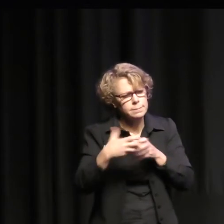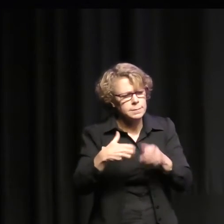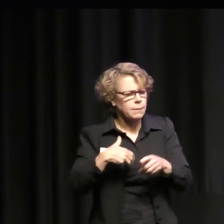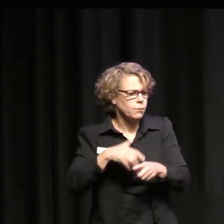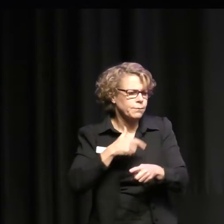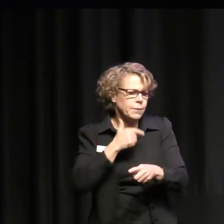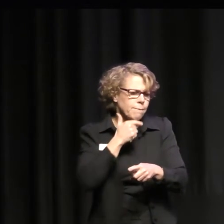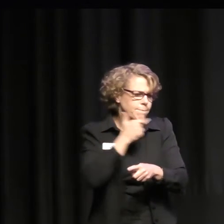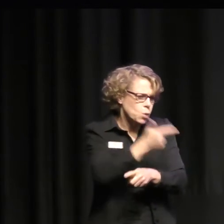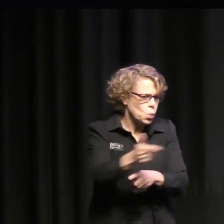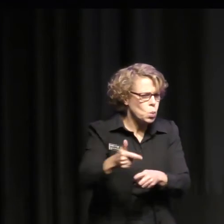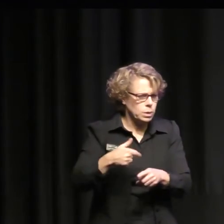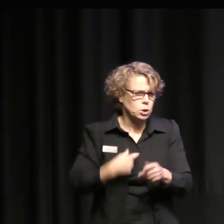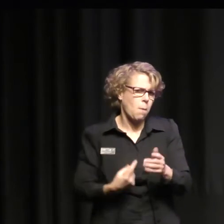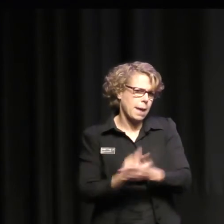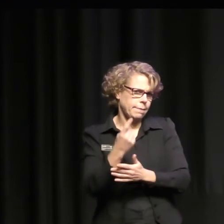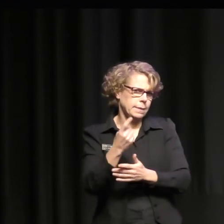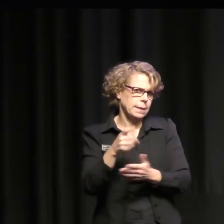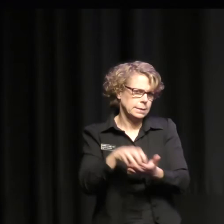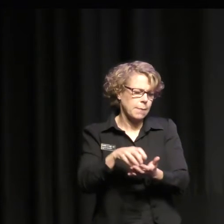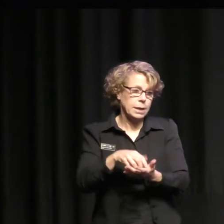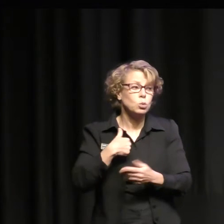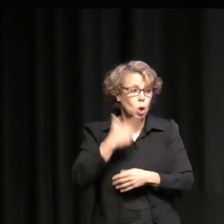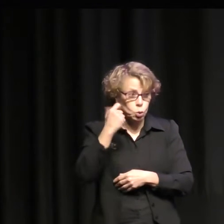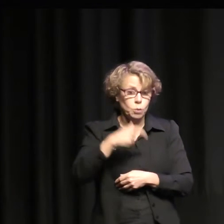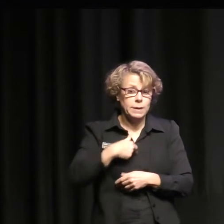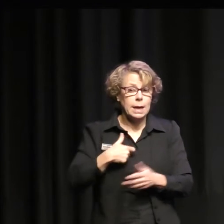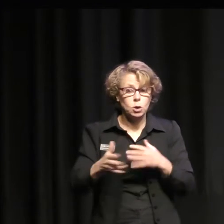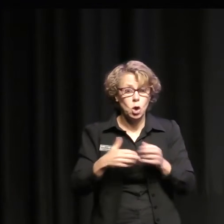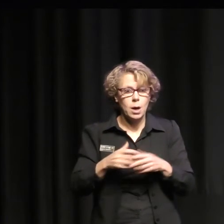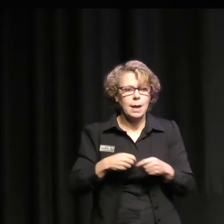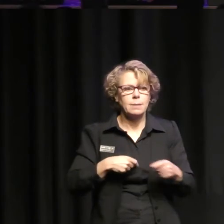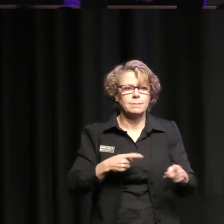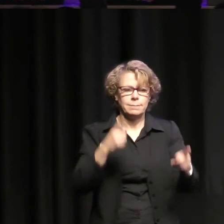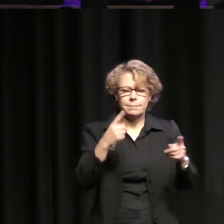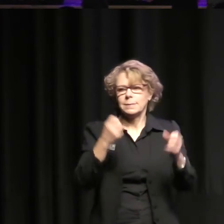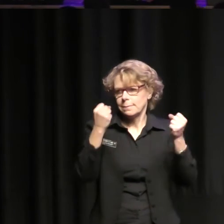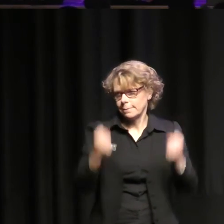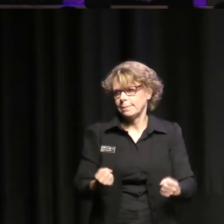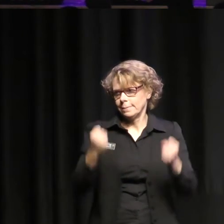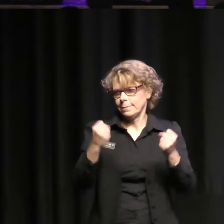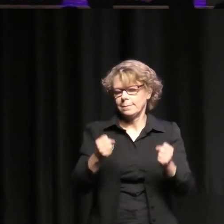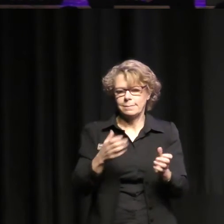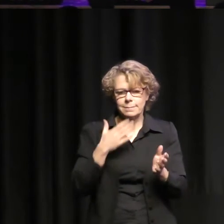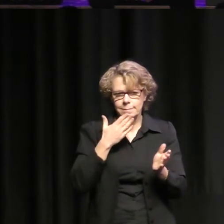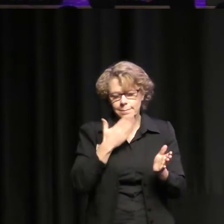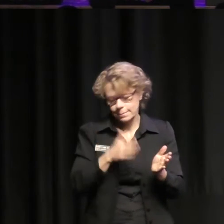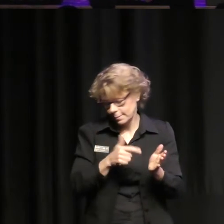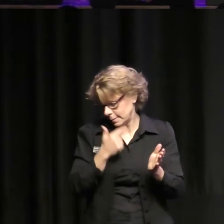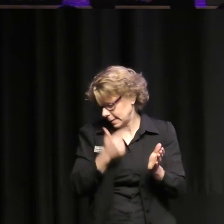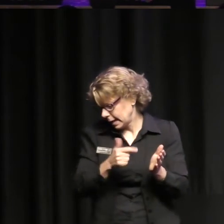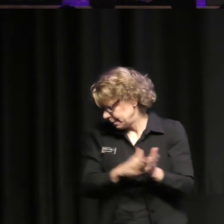us. I think we can do it. Thank you very much.